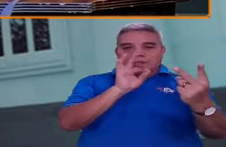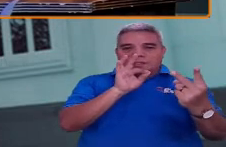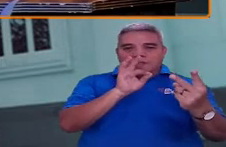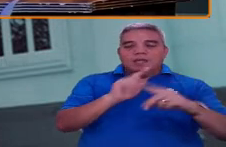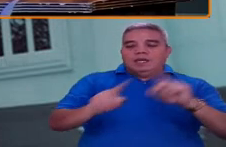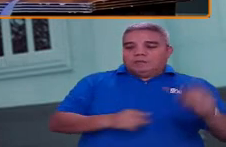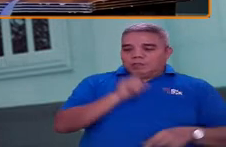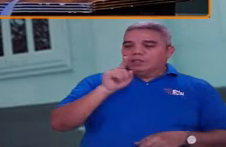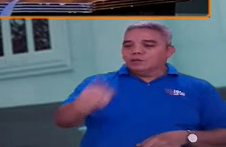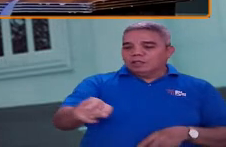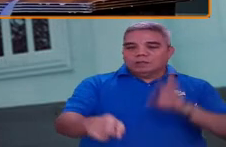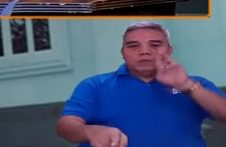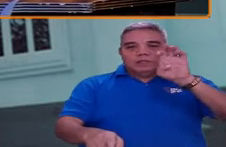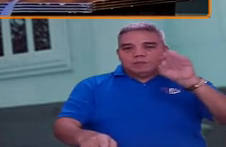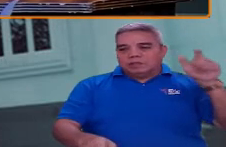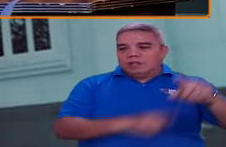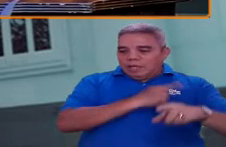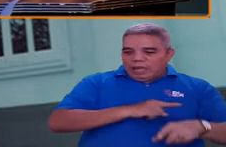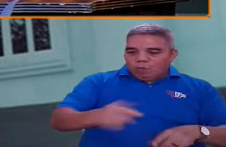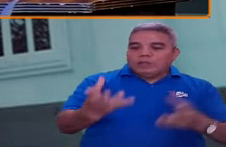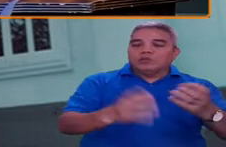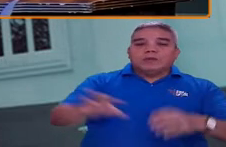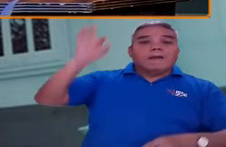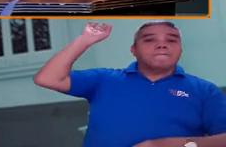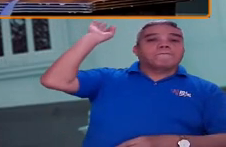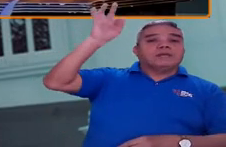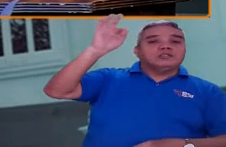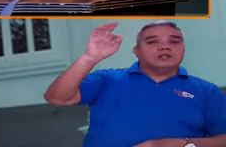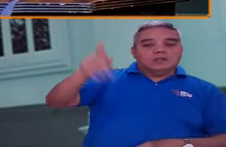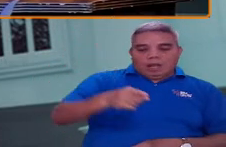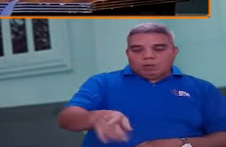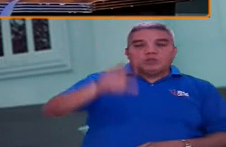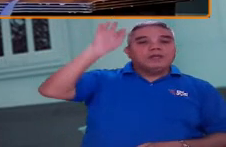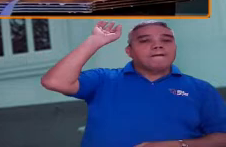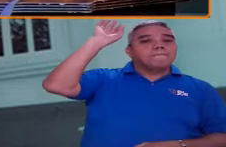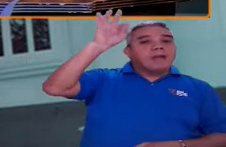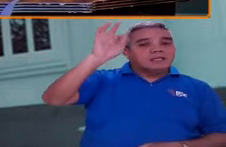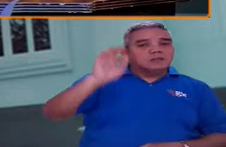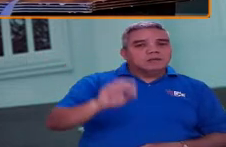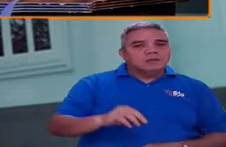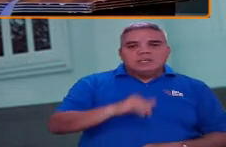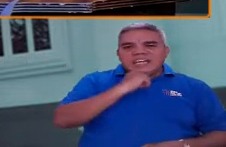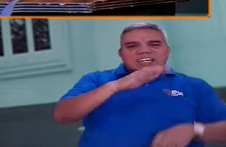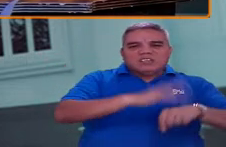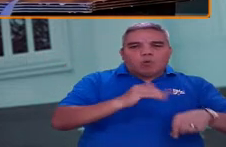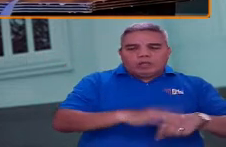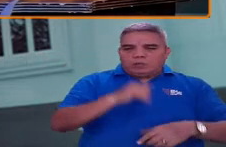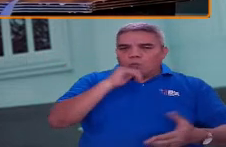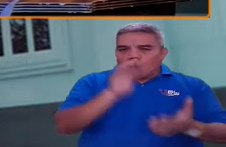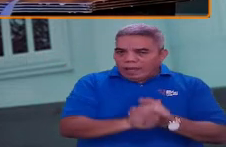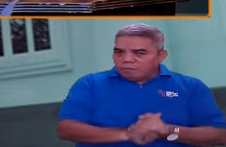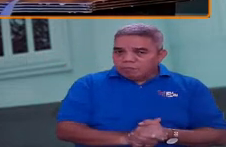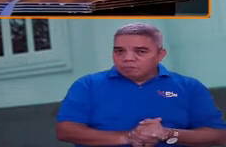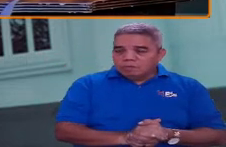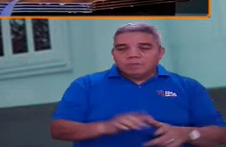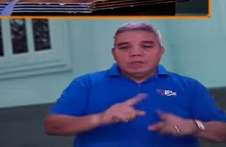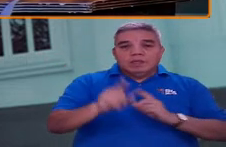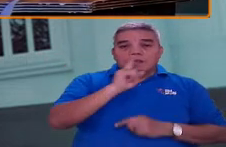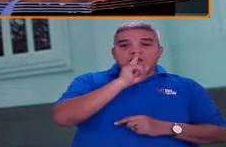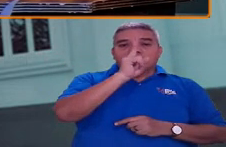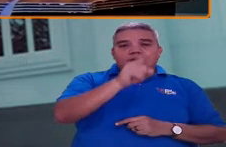said, Ribadon, I want you to be a preacher. I want you to be a pastor. He did not call my wife. In